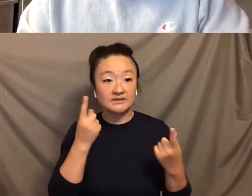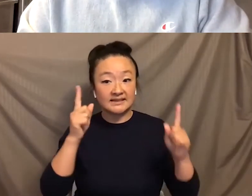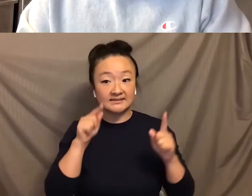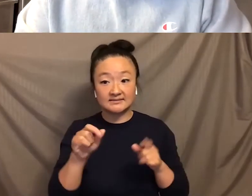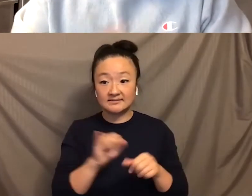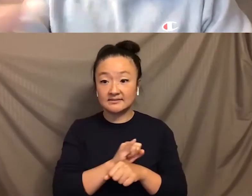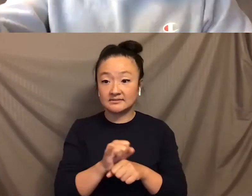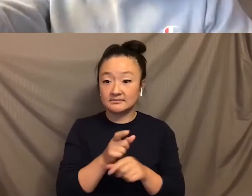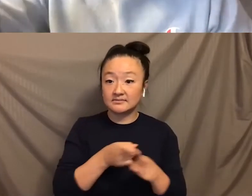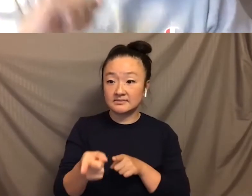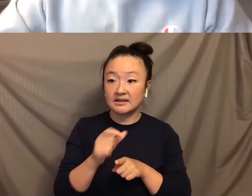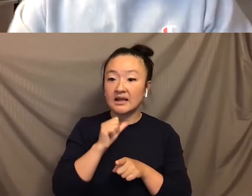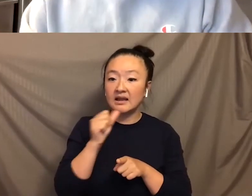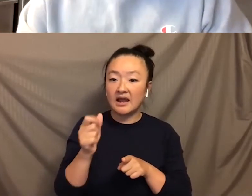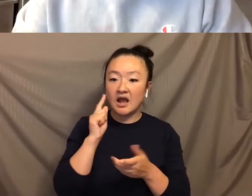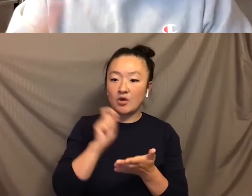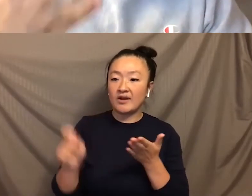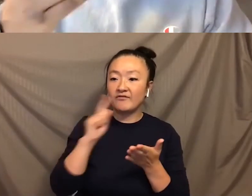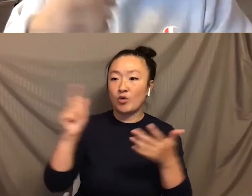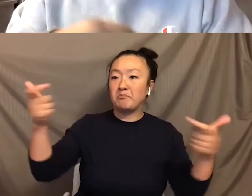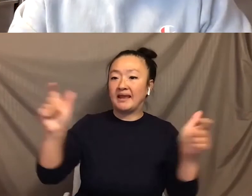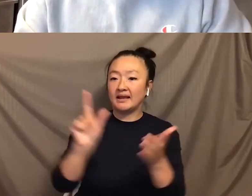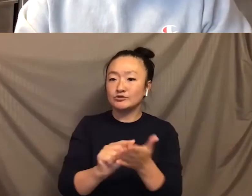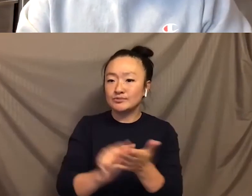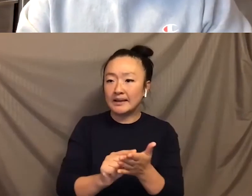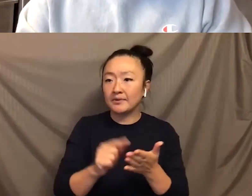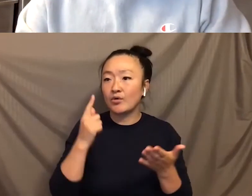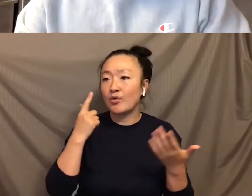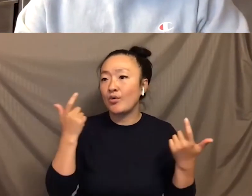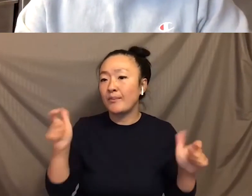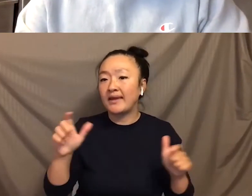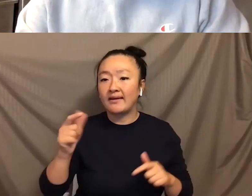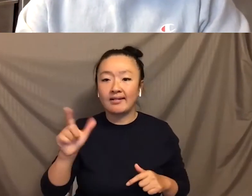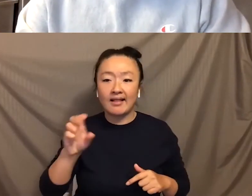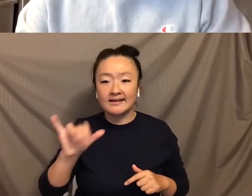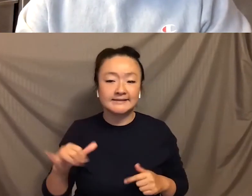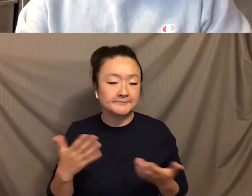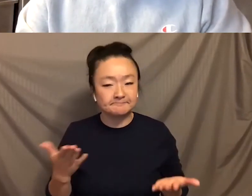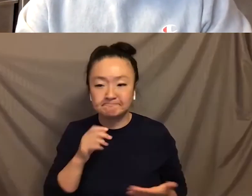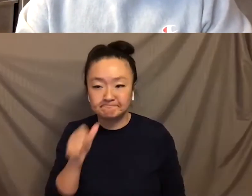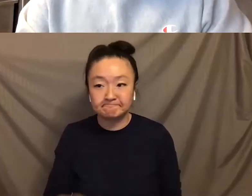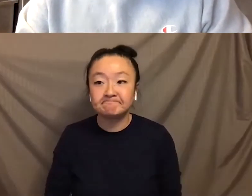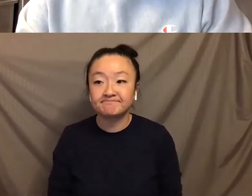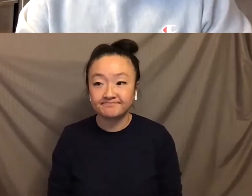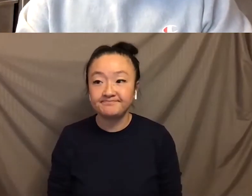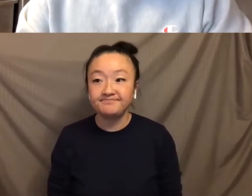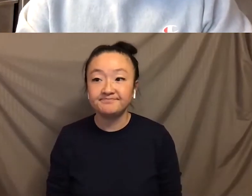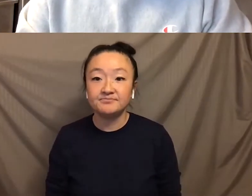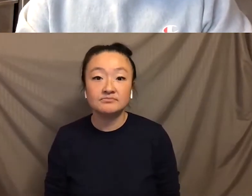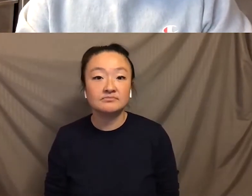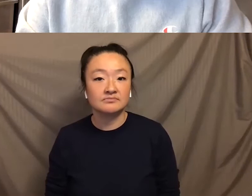going to be writing for that big newspaper or big glossy that everyone knows. I love that. And it